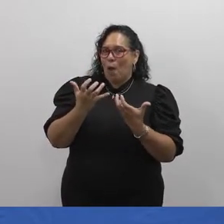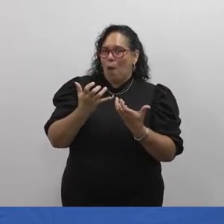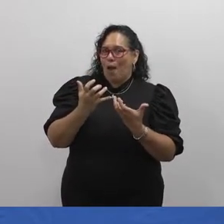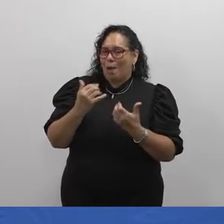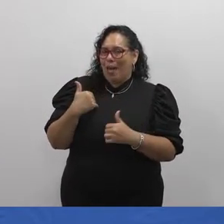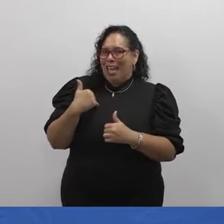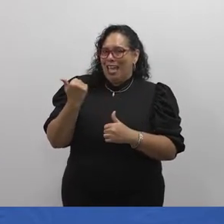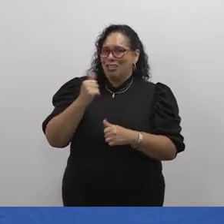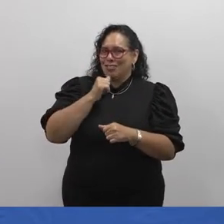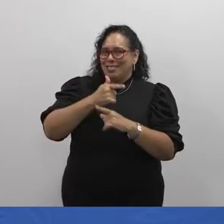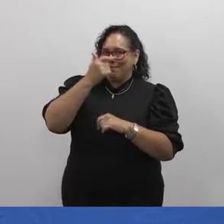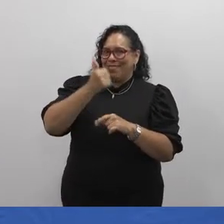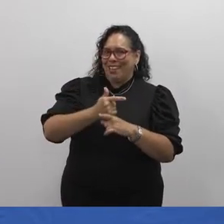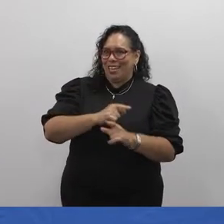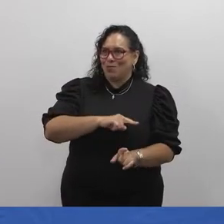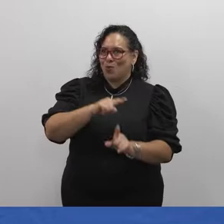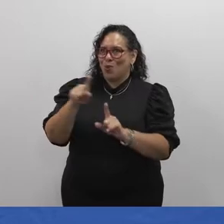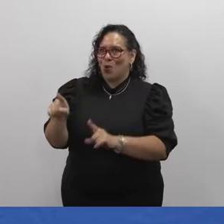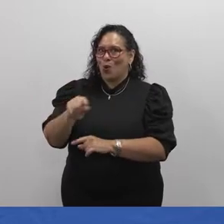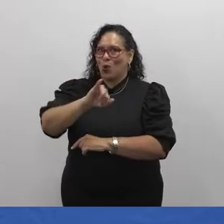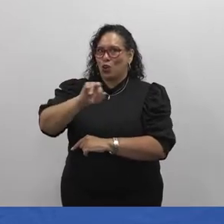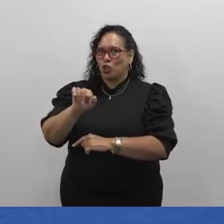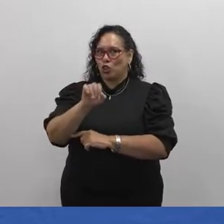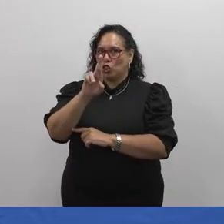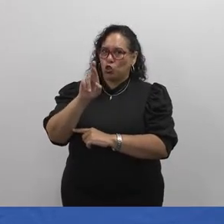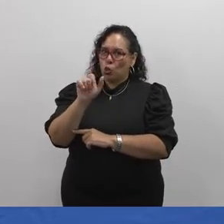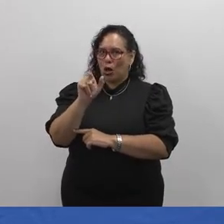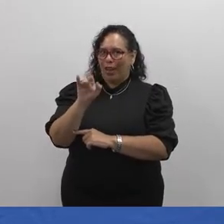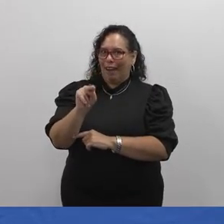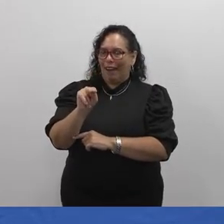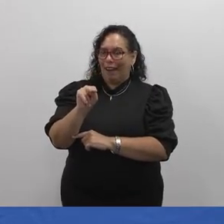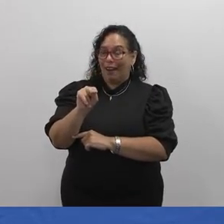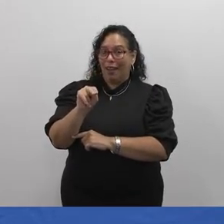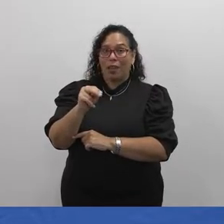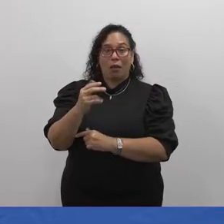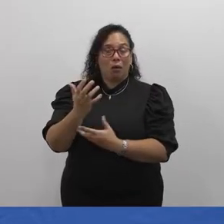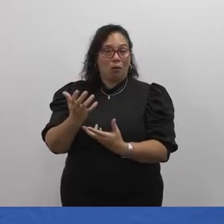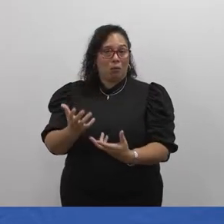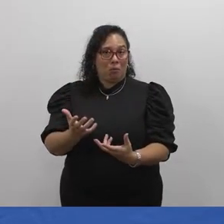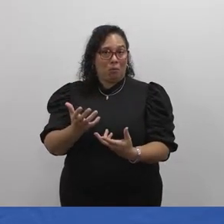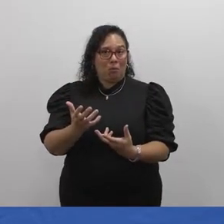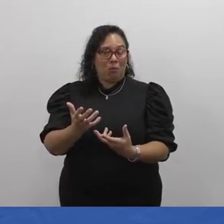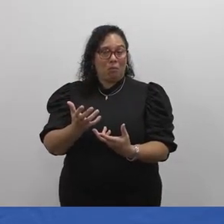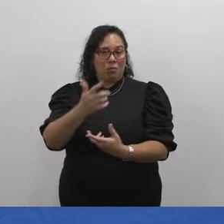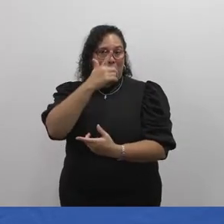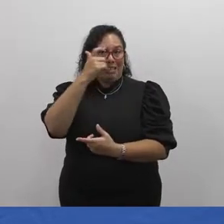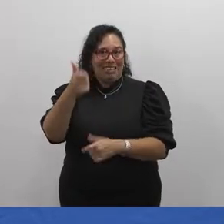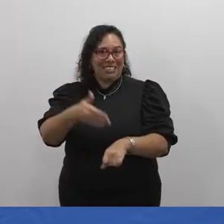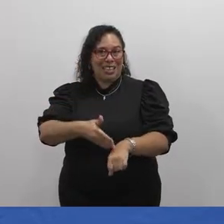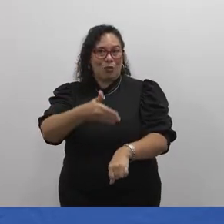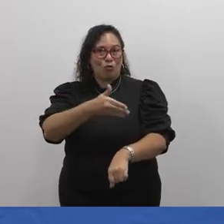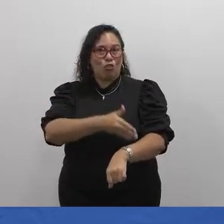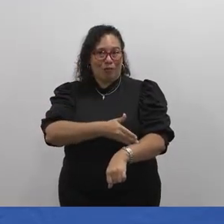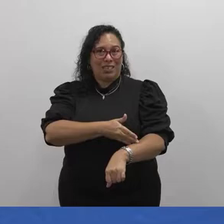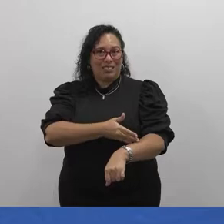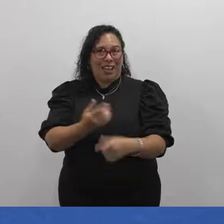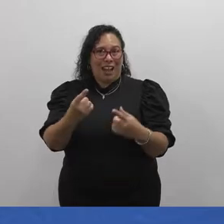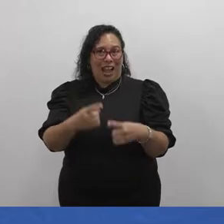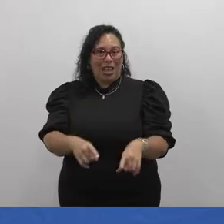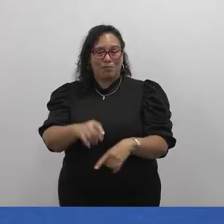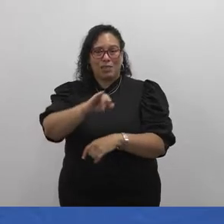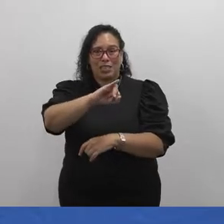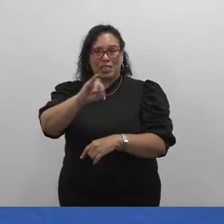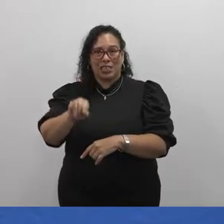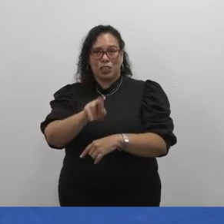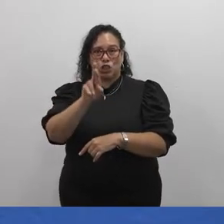sibling to come here, and she attributed that, along with some of their students, to the improvements at Jordan, right? That